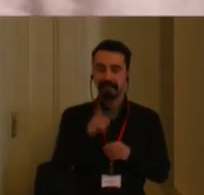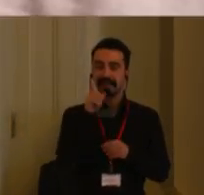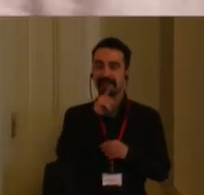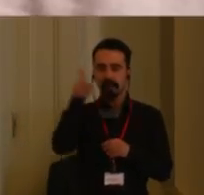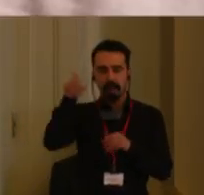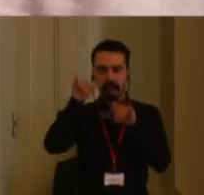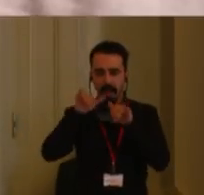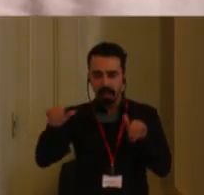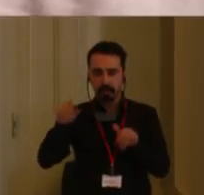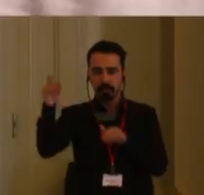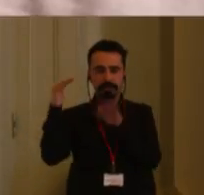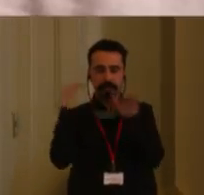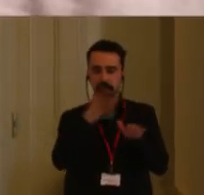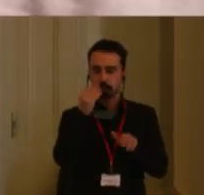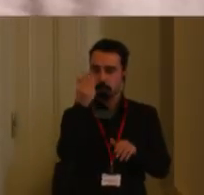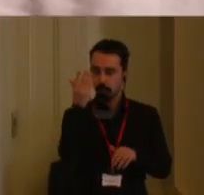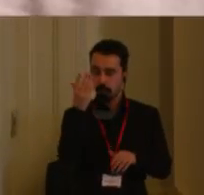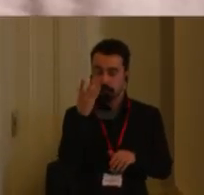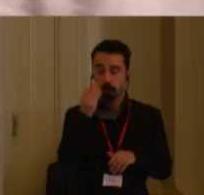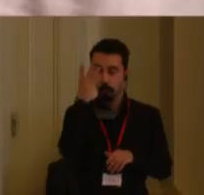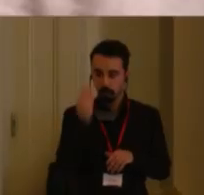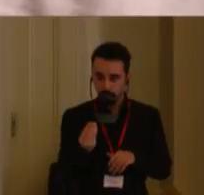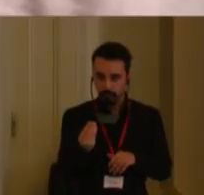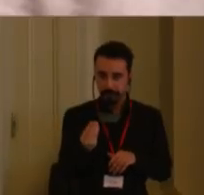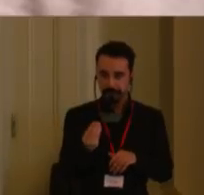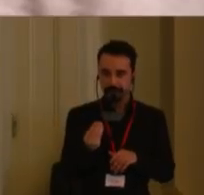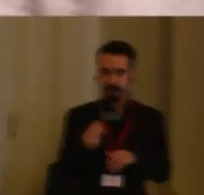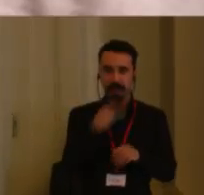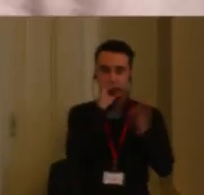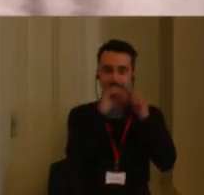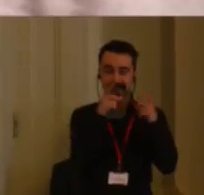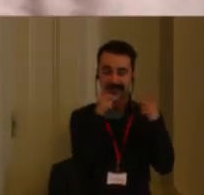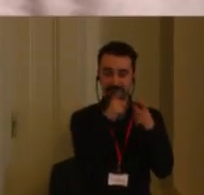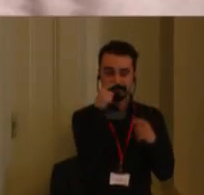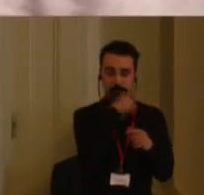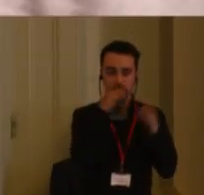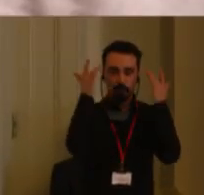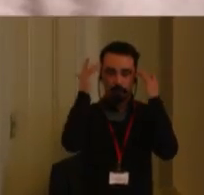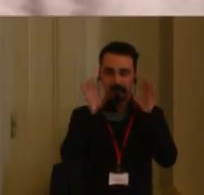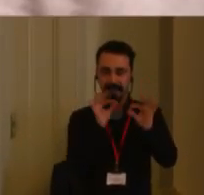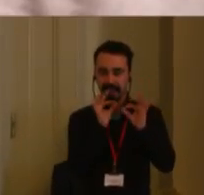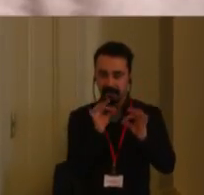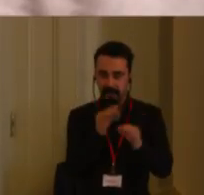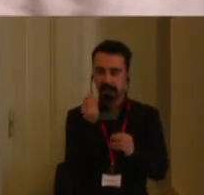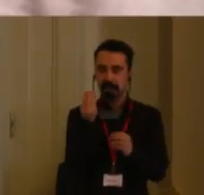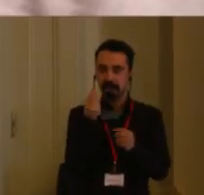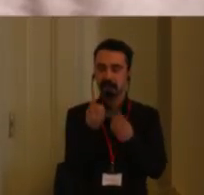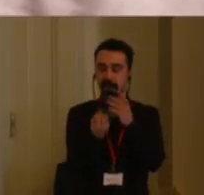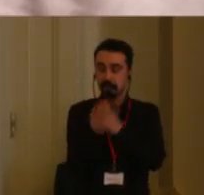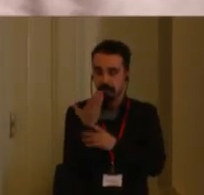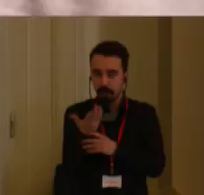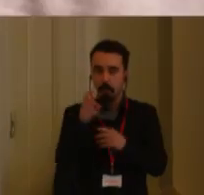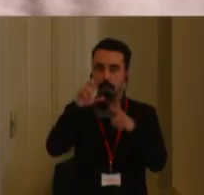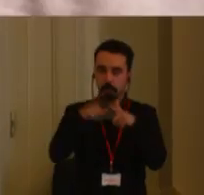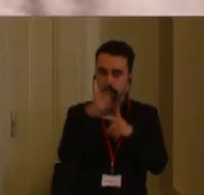particularly the distinctive contribution the British Council plays through its cultural relations approach in fostering dialogue